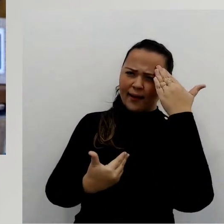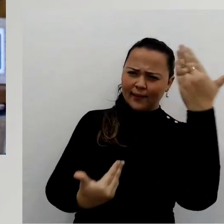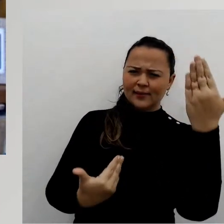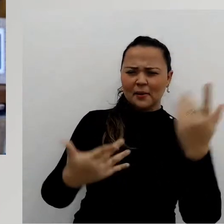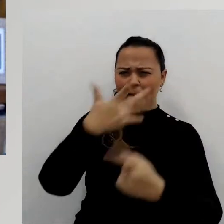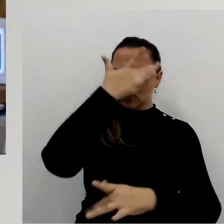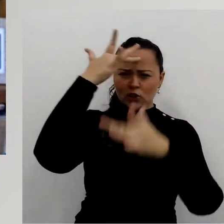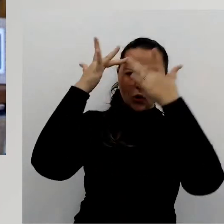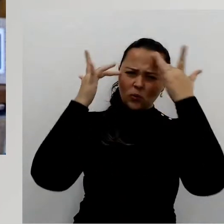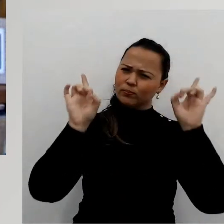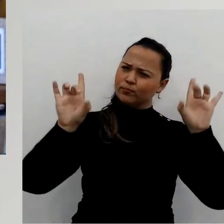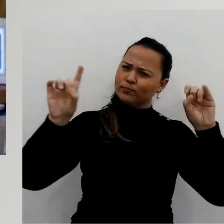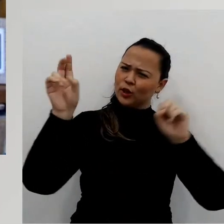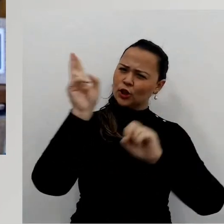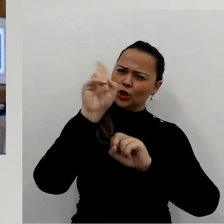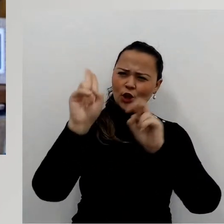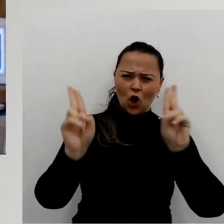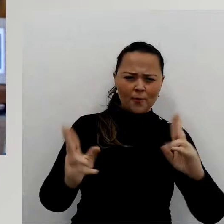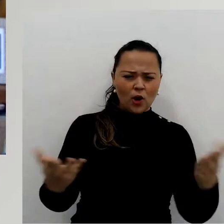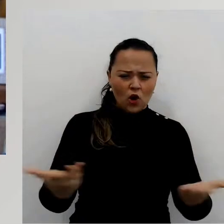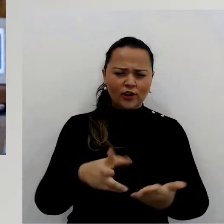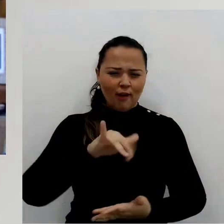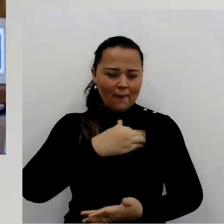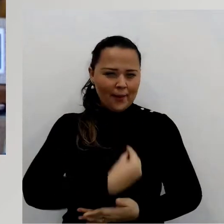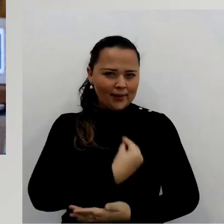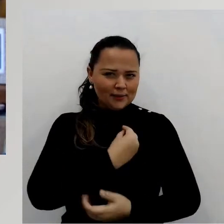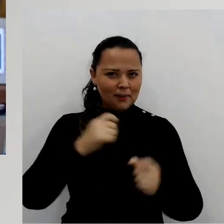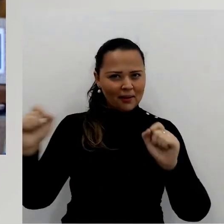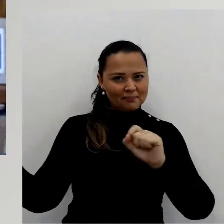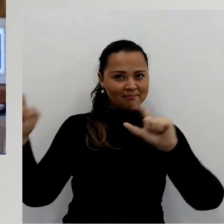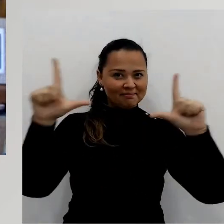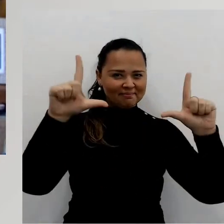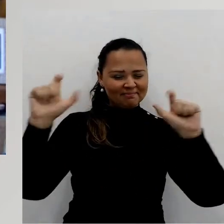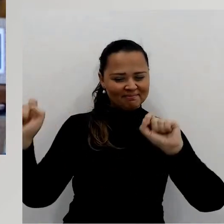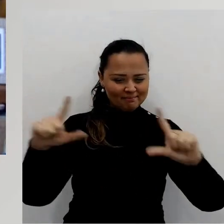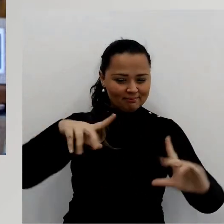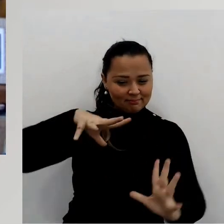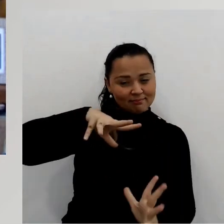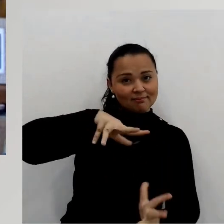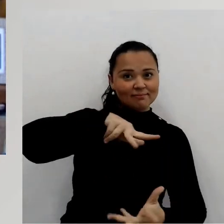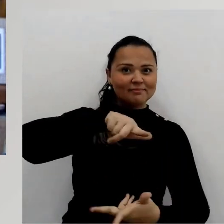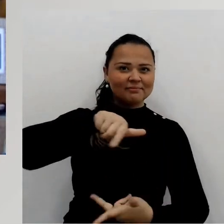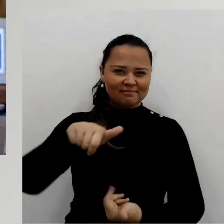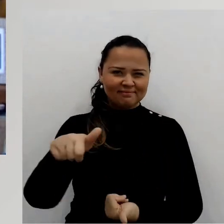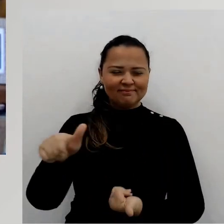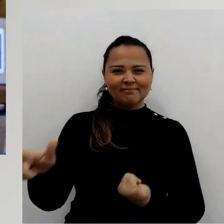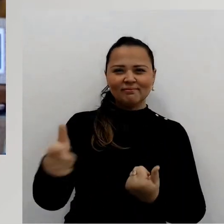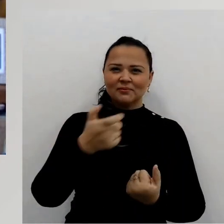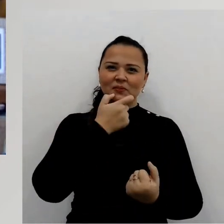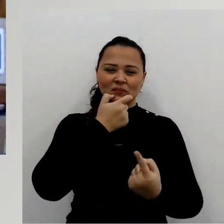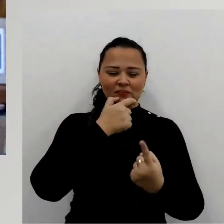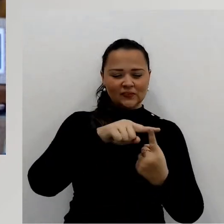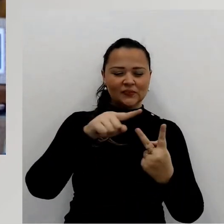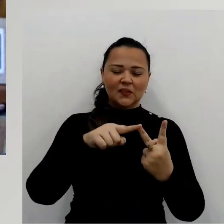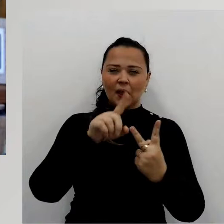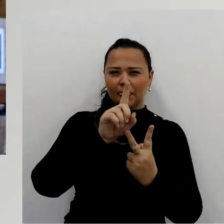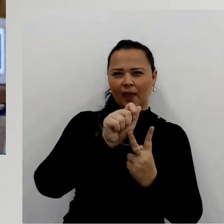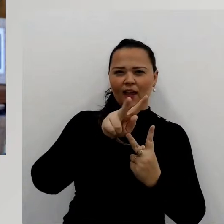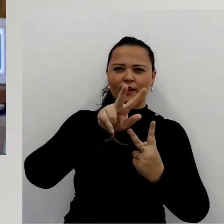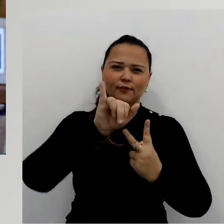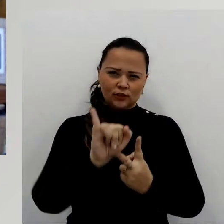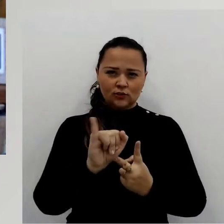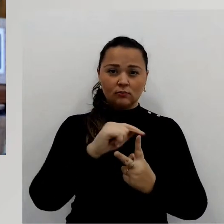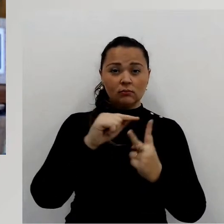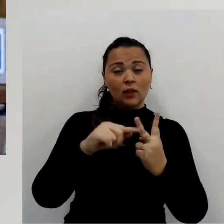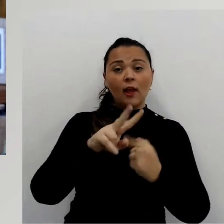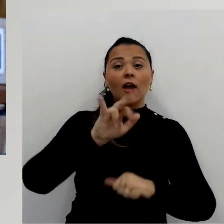for the presence of important specialists that are here in this international panel. So Frank Romano and David Zwang,